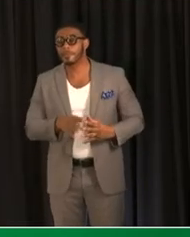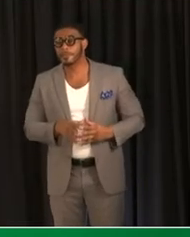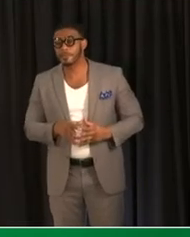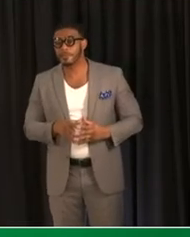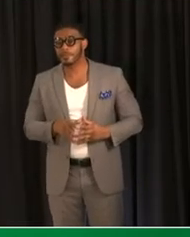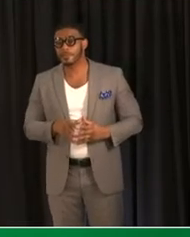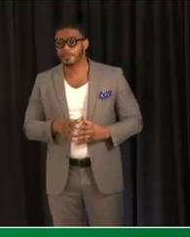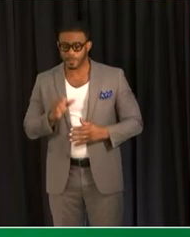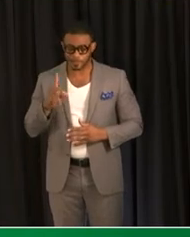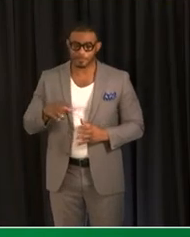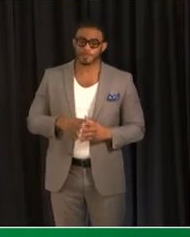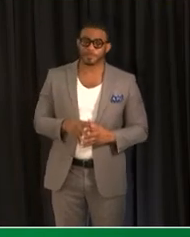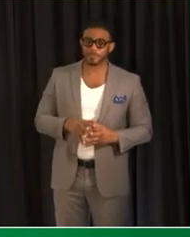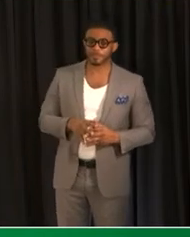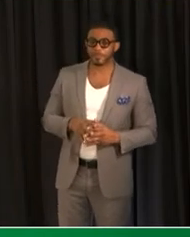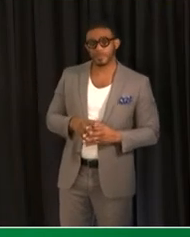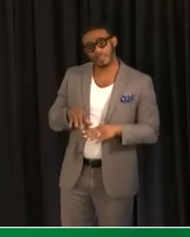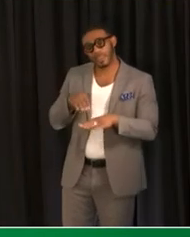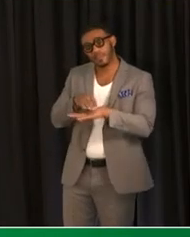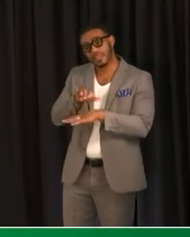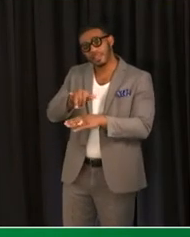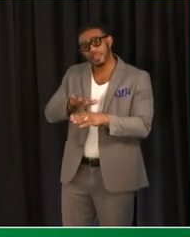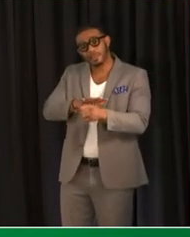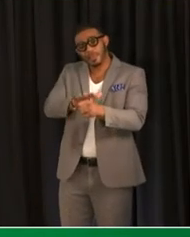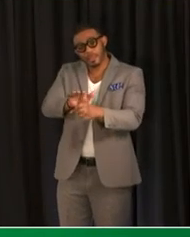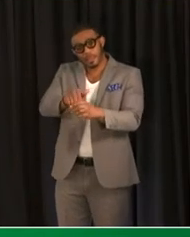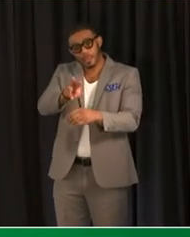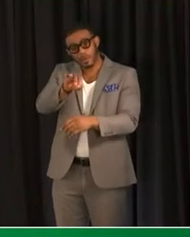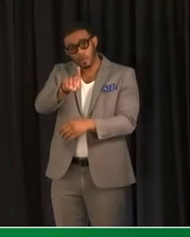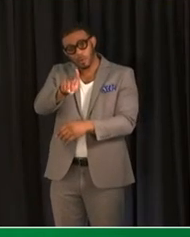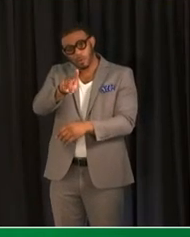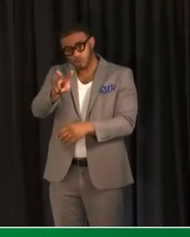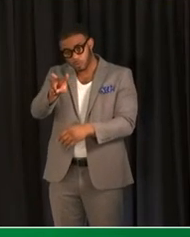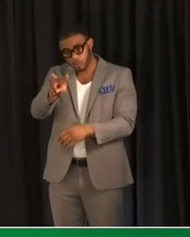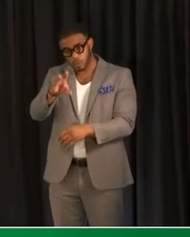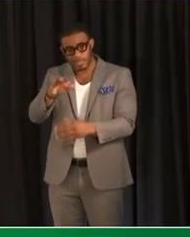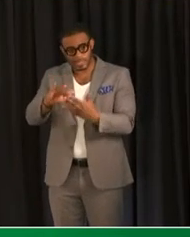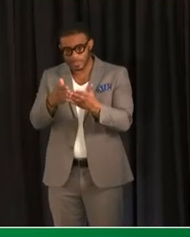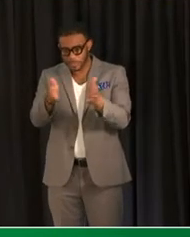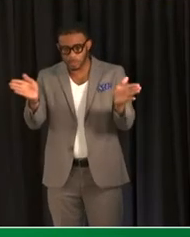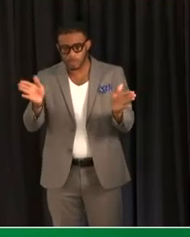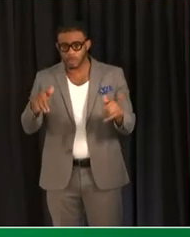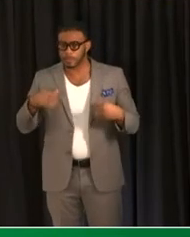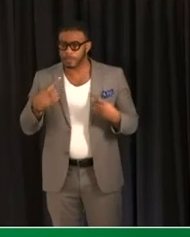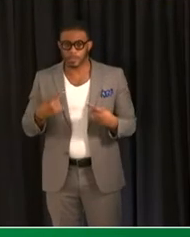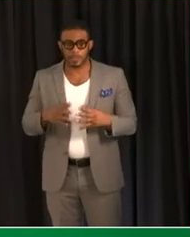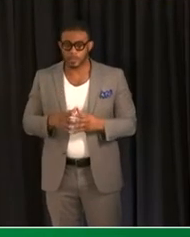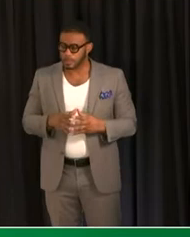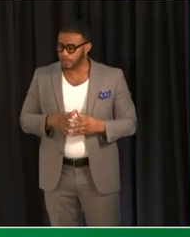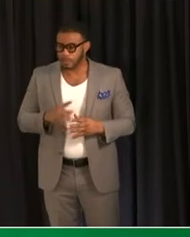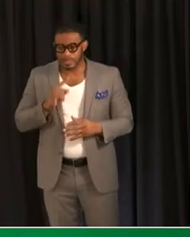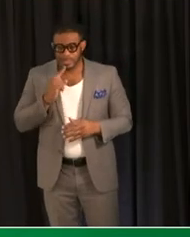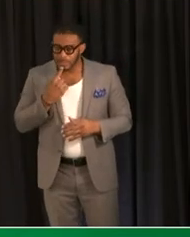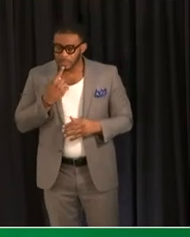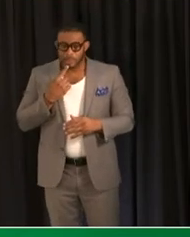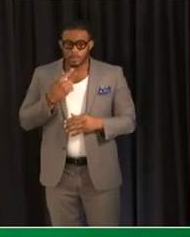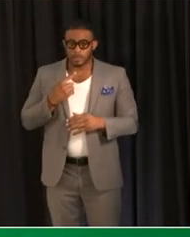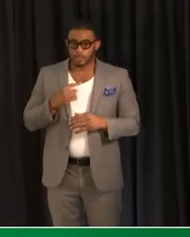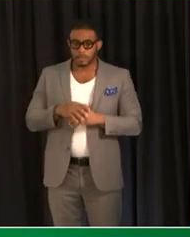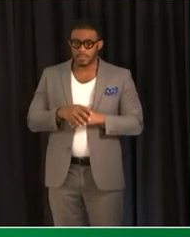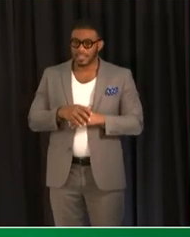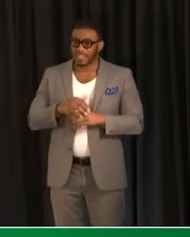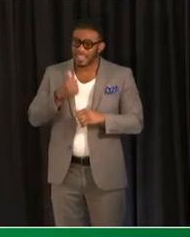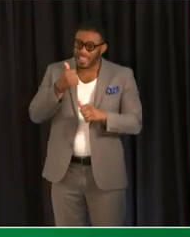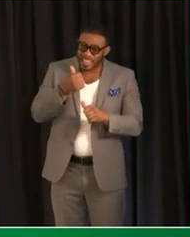slide. So the effects of the pandemic in Ward 2 and the city have been intense and